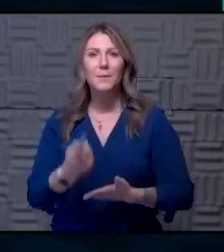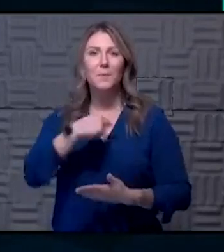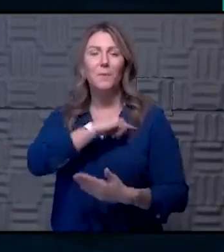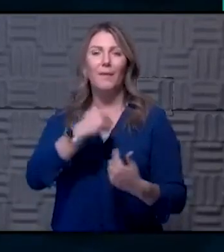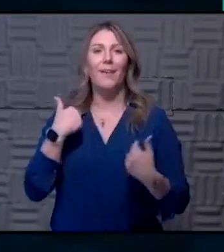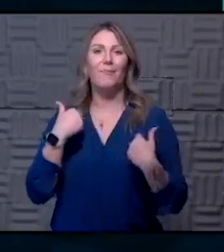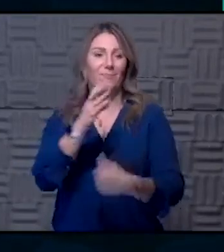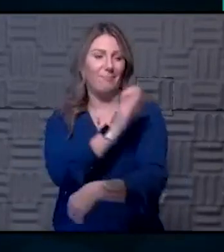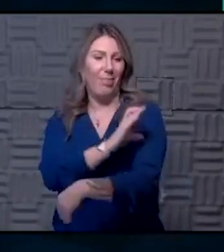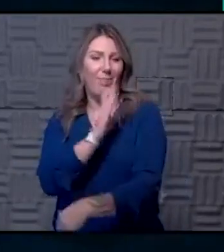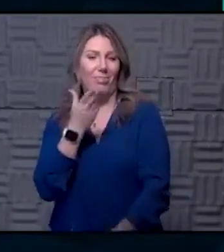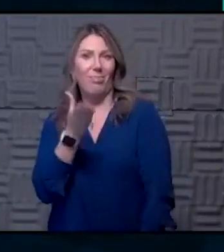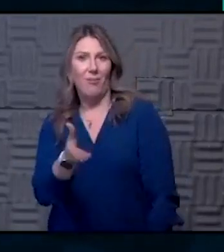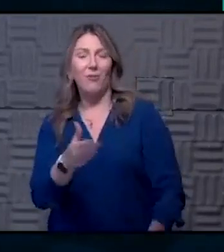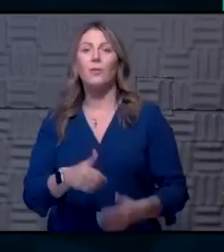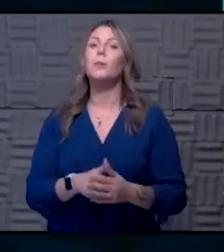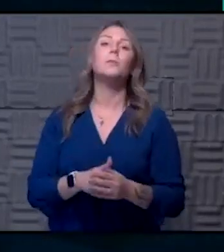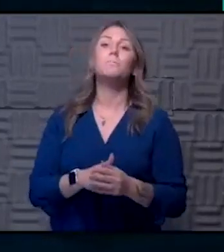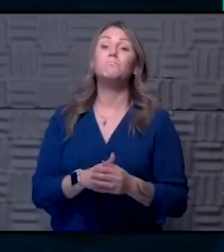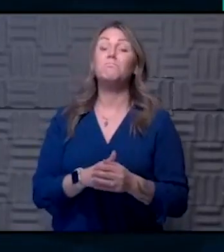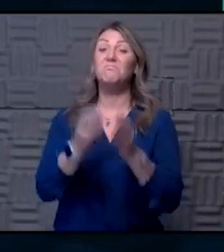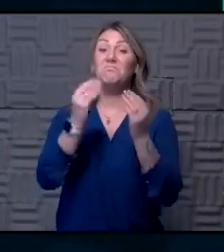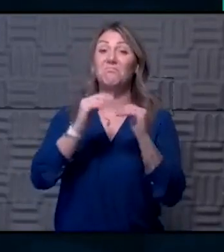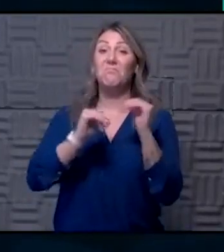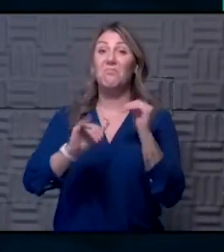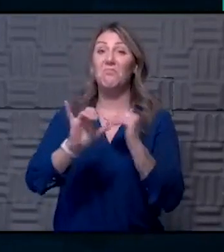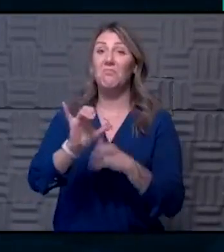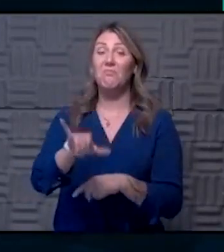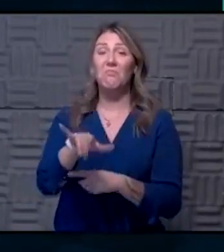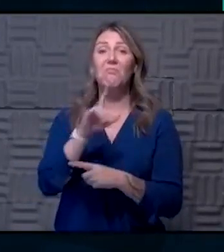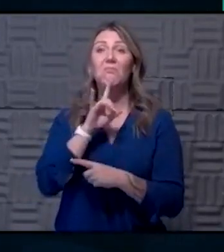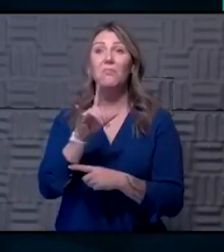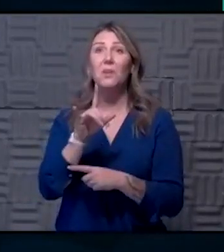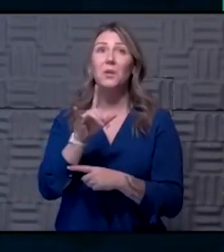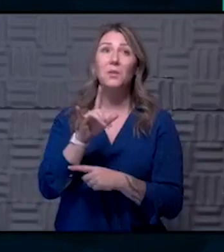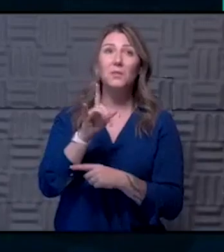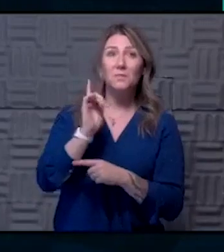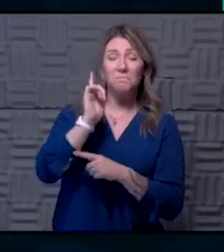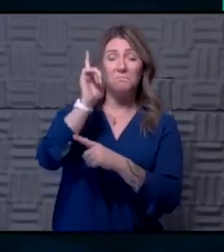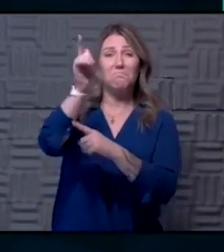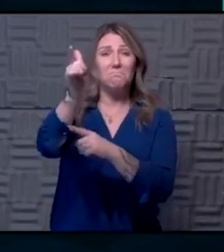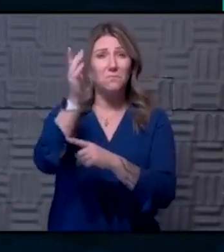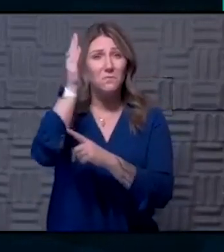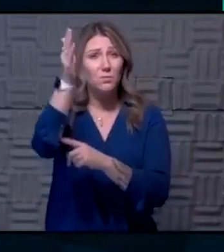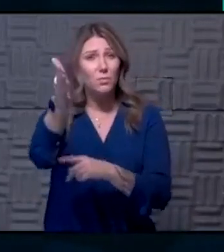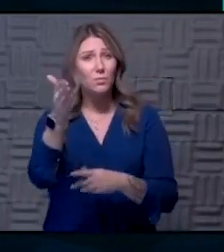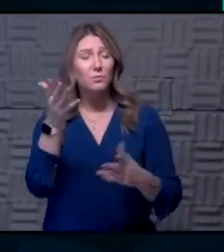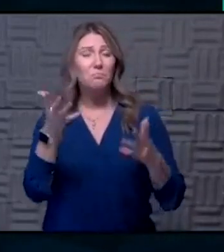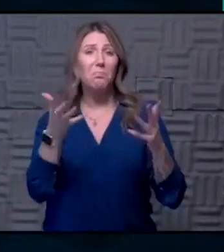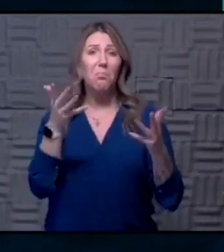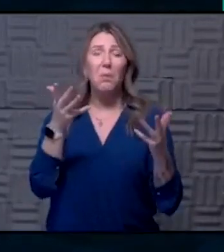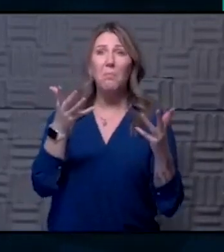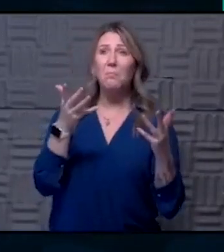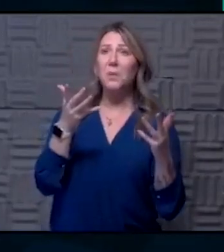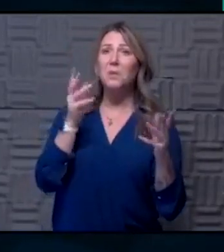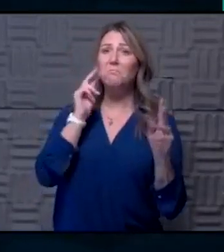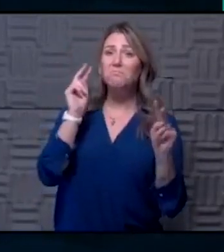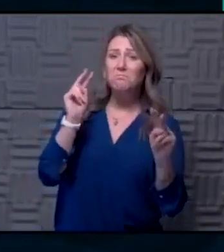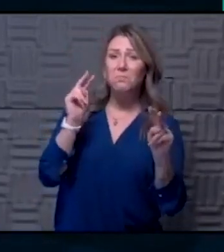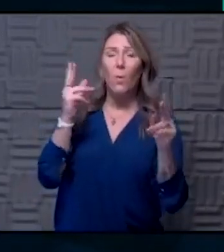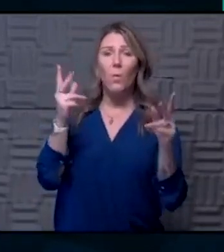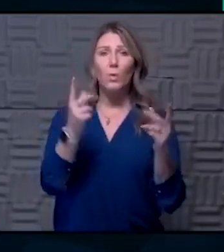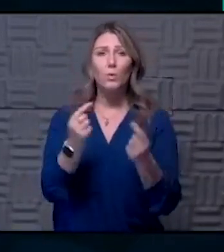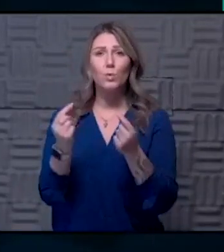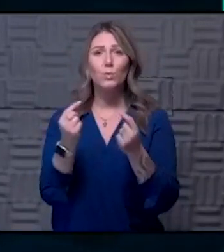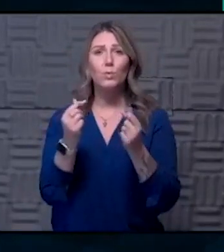there. Beyond that, I think on the long run, we will probably look at what we can do